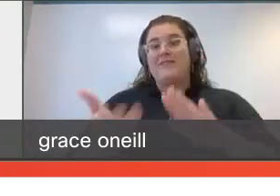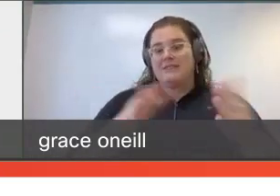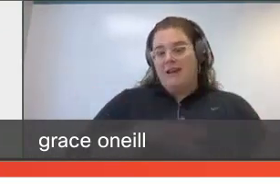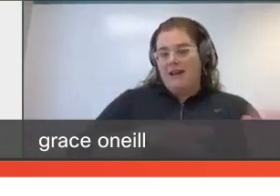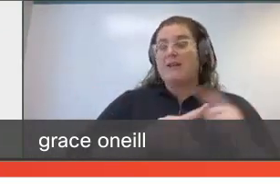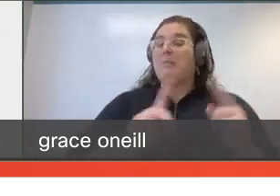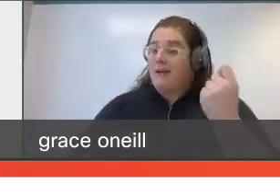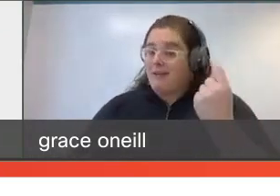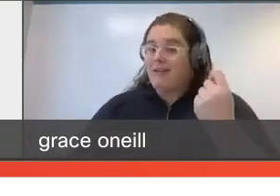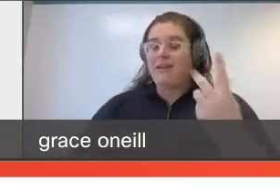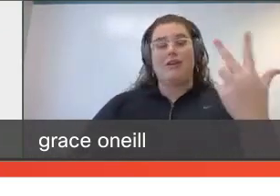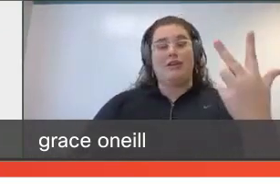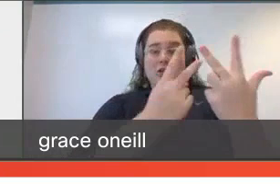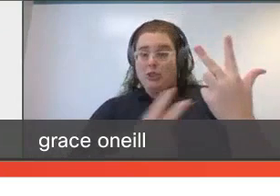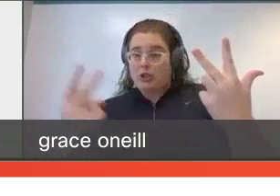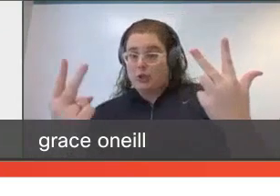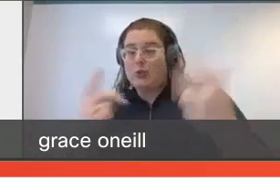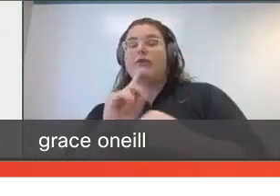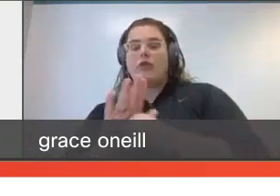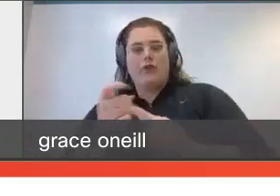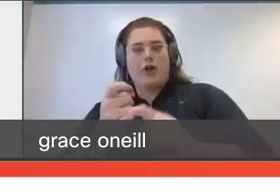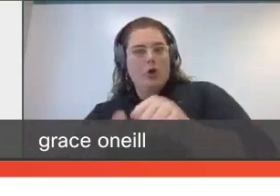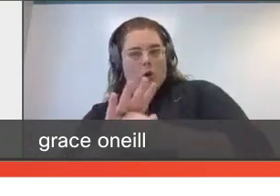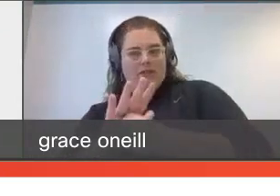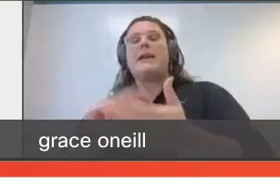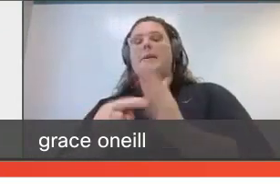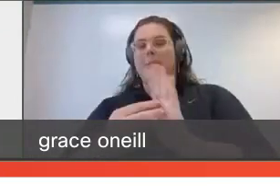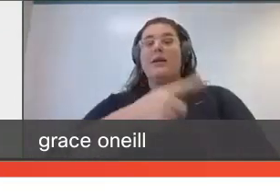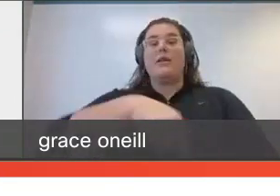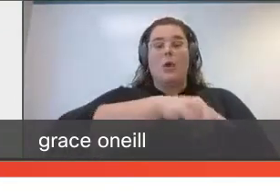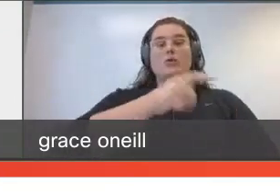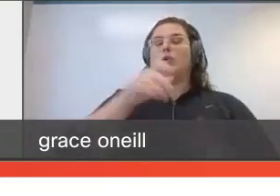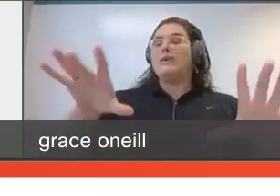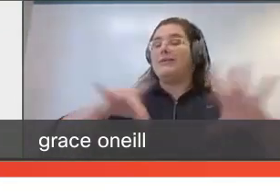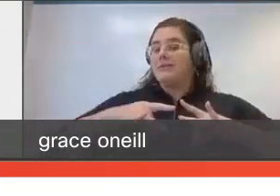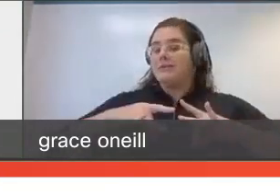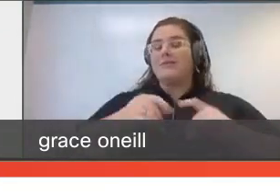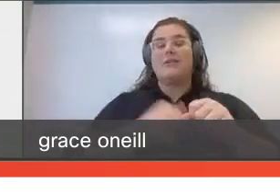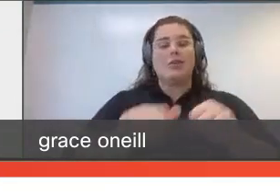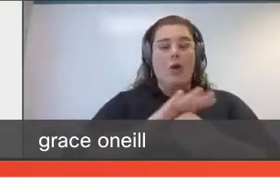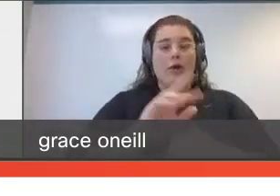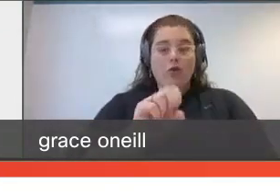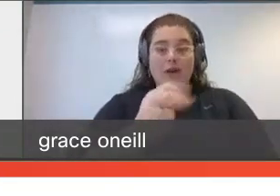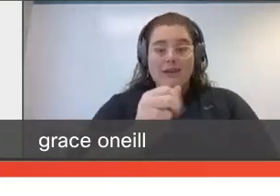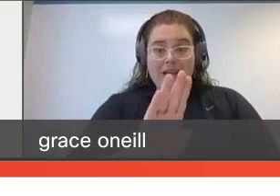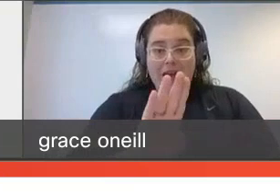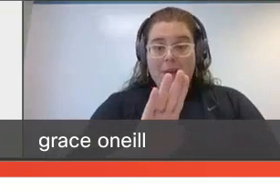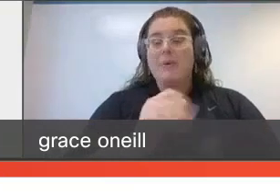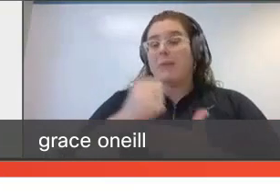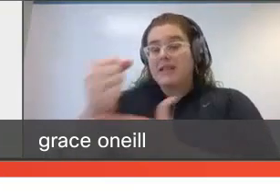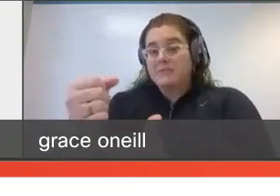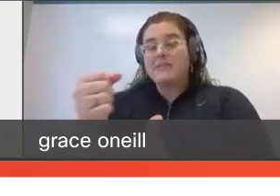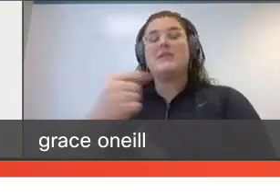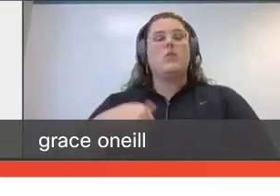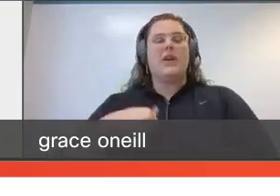COVID deaths. So people who contracted COVID in residential habilitation placements, we've had just a little